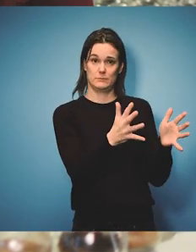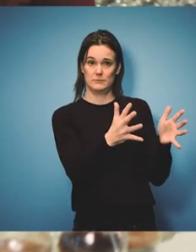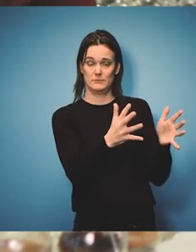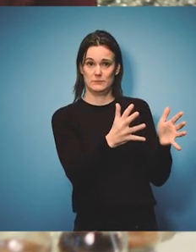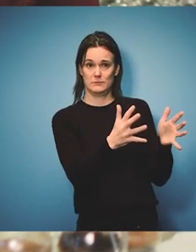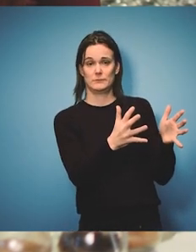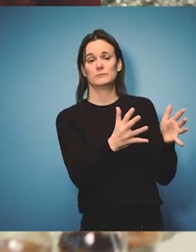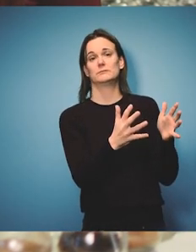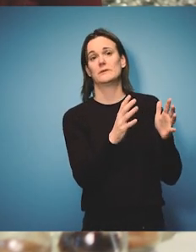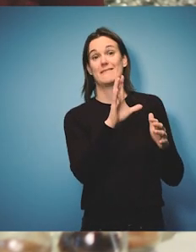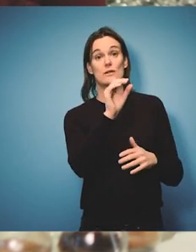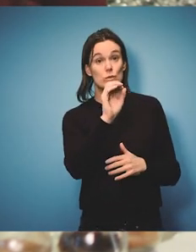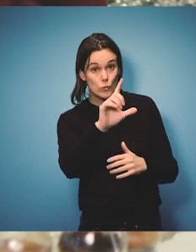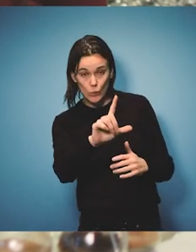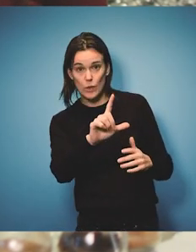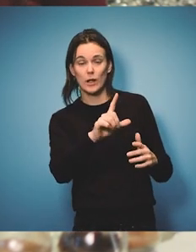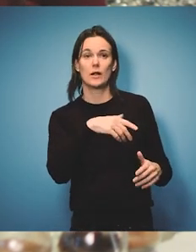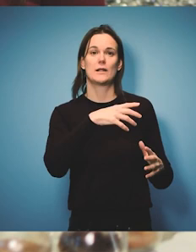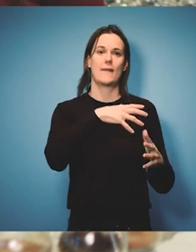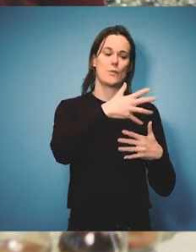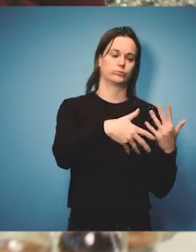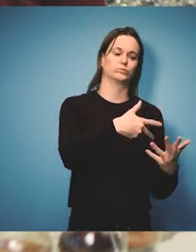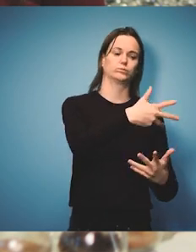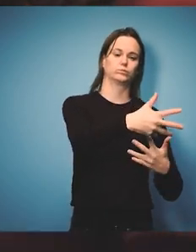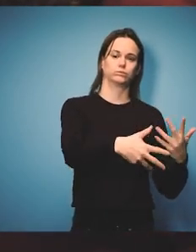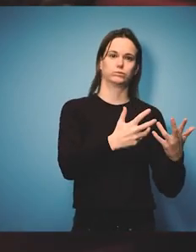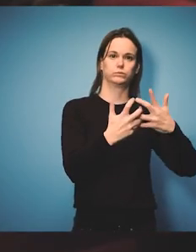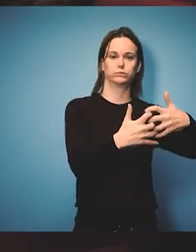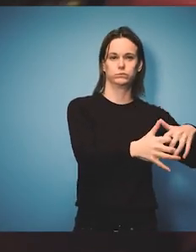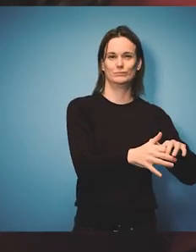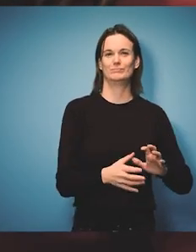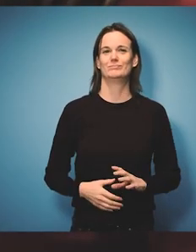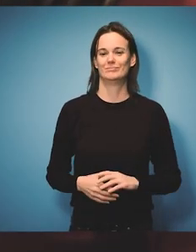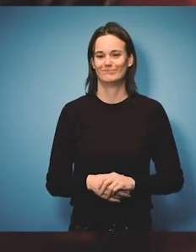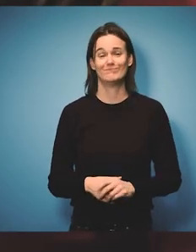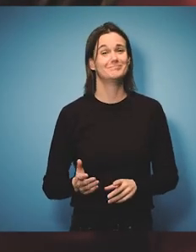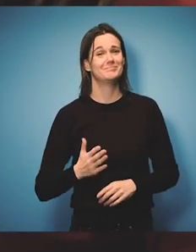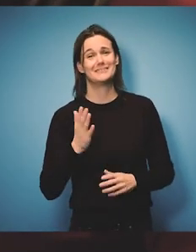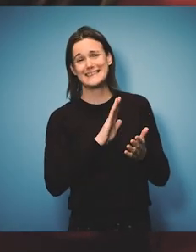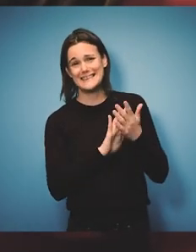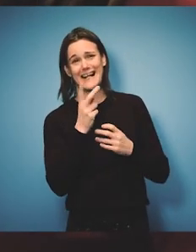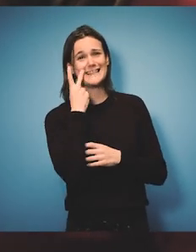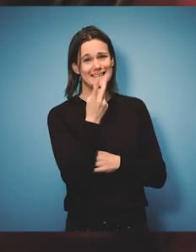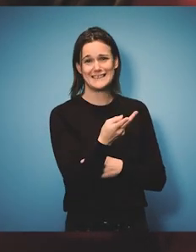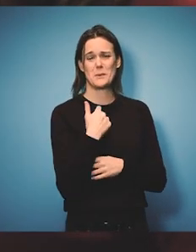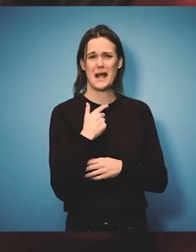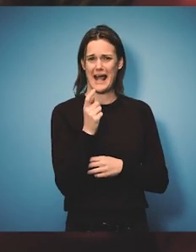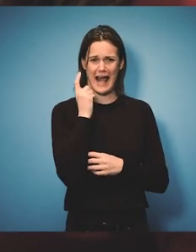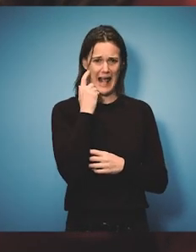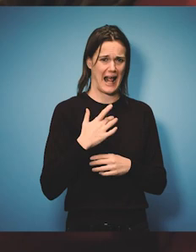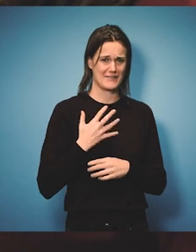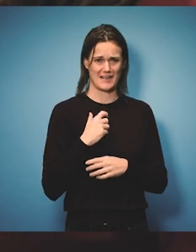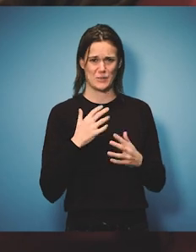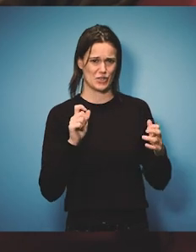and let it sit. And as it cools, it kind of incorporates with the milk and the egg mixture. Cheers. Really great to have you here. It's been too long. I